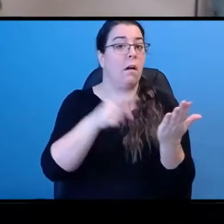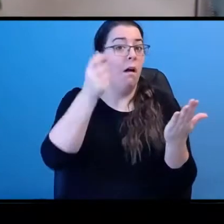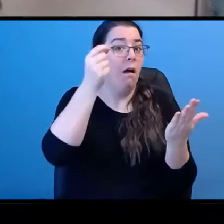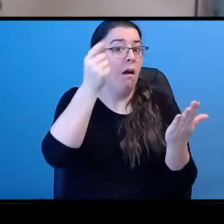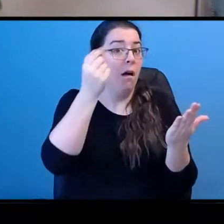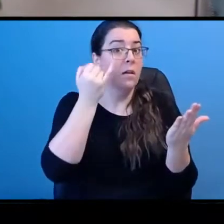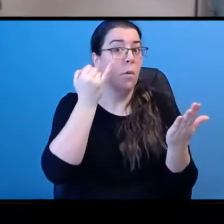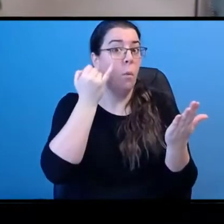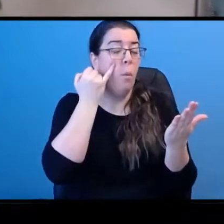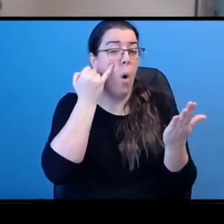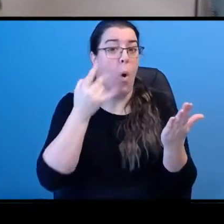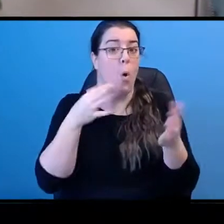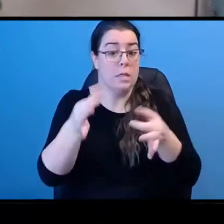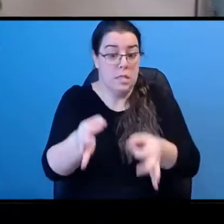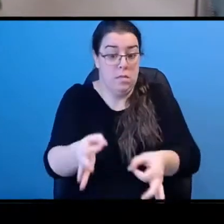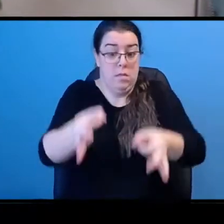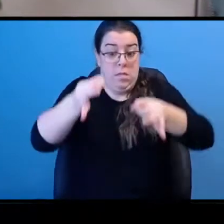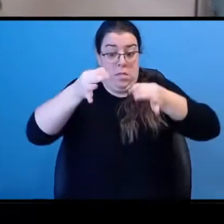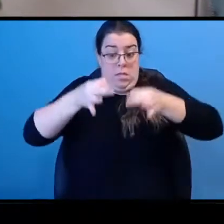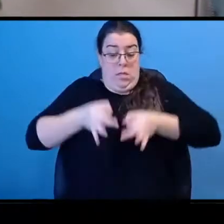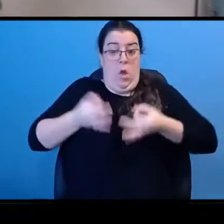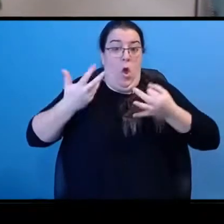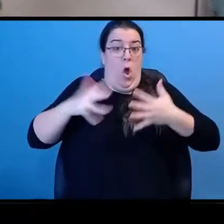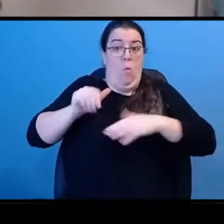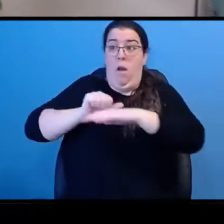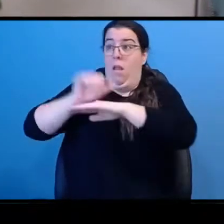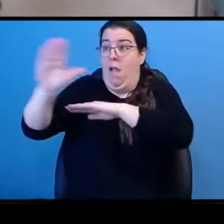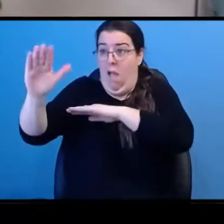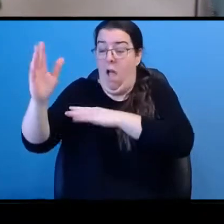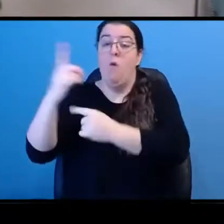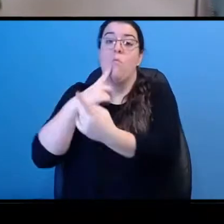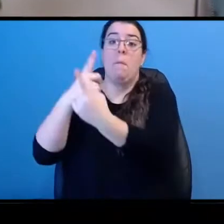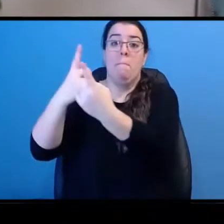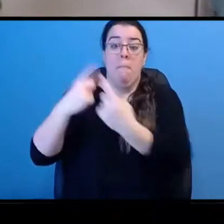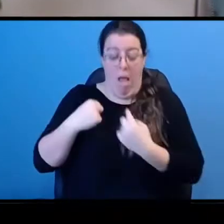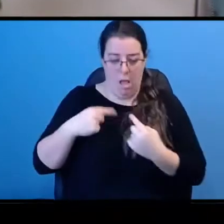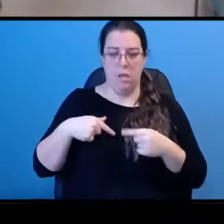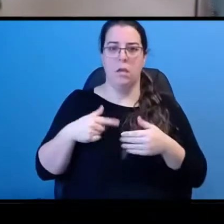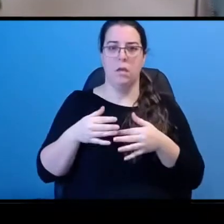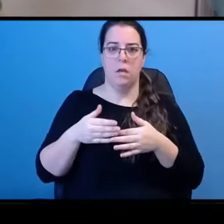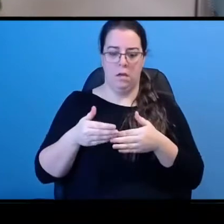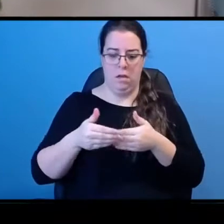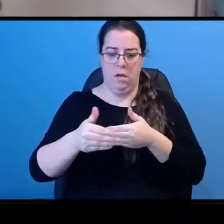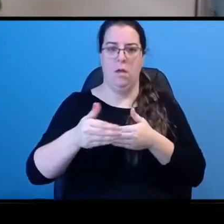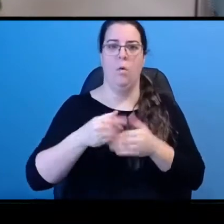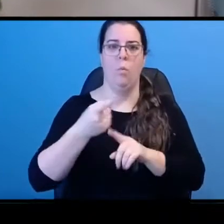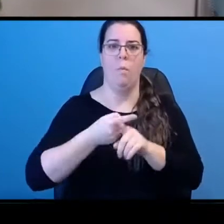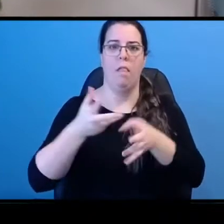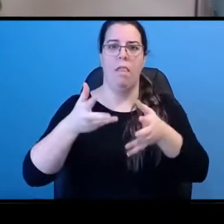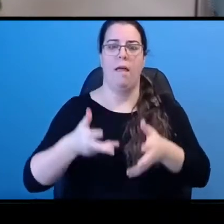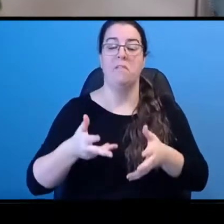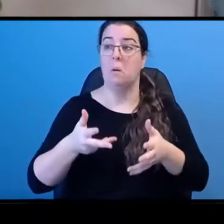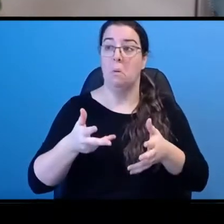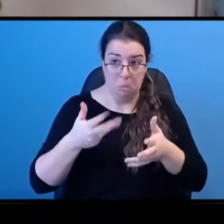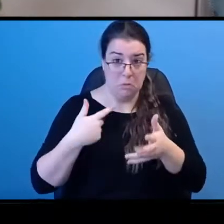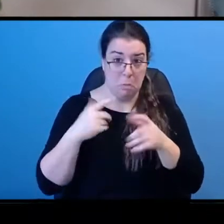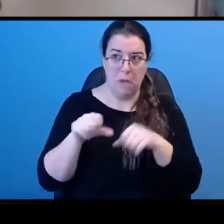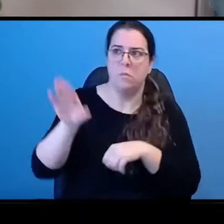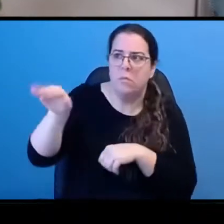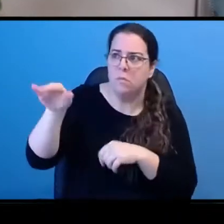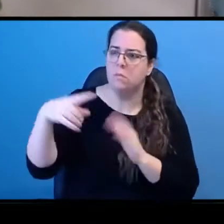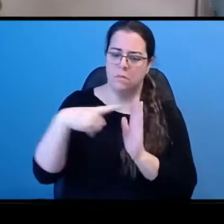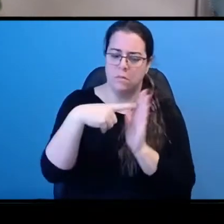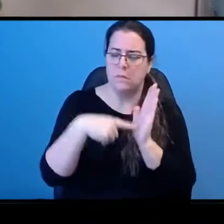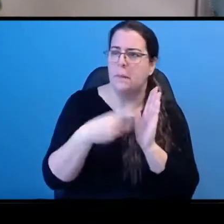reapply. Get the feedback and find out what was it that I said, or what was it that my application was lacking that I